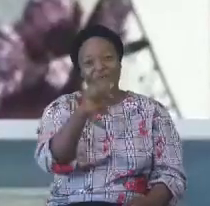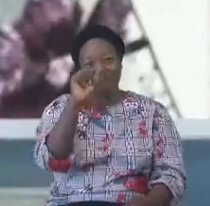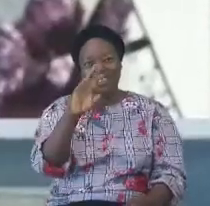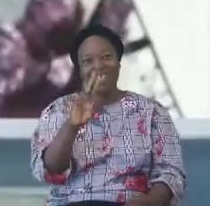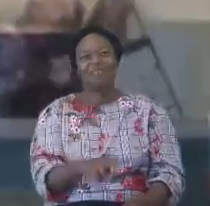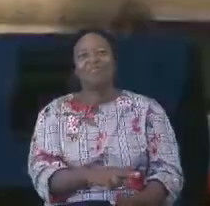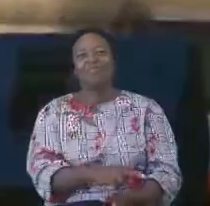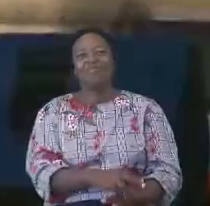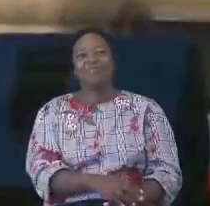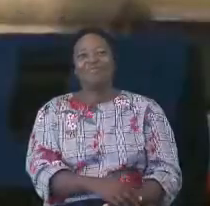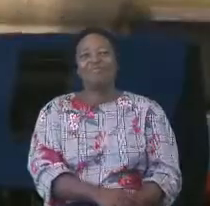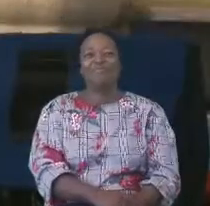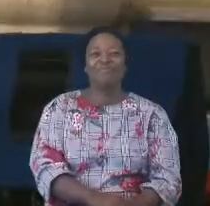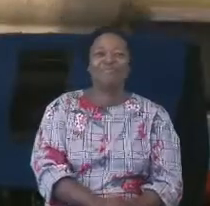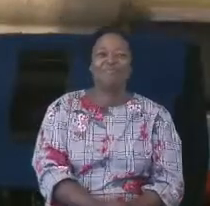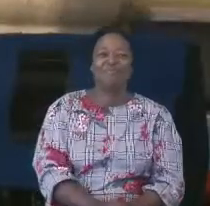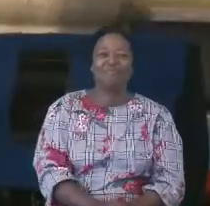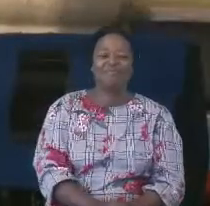Welcome, sir.